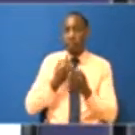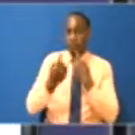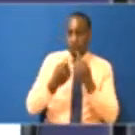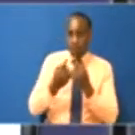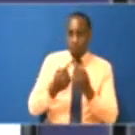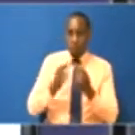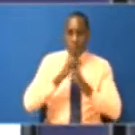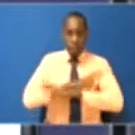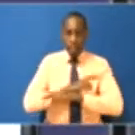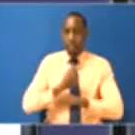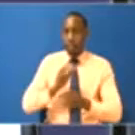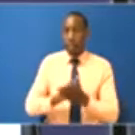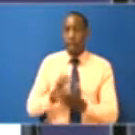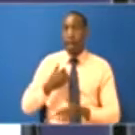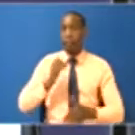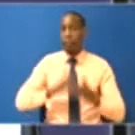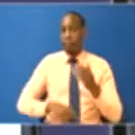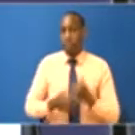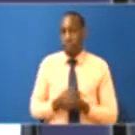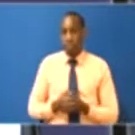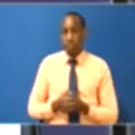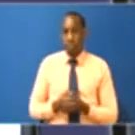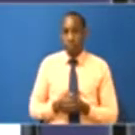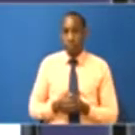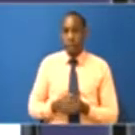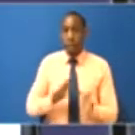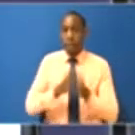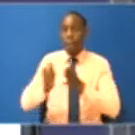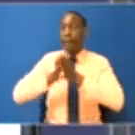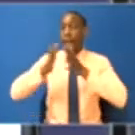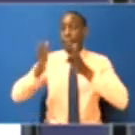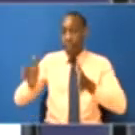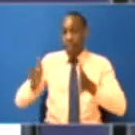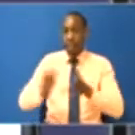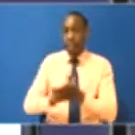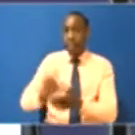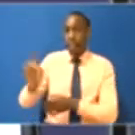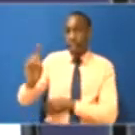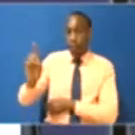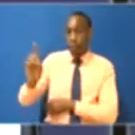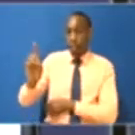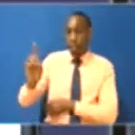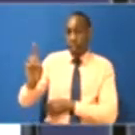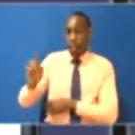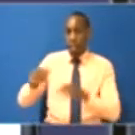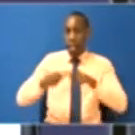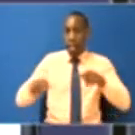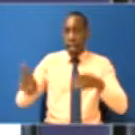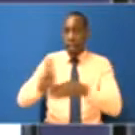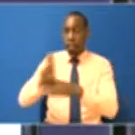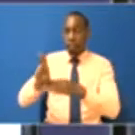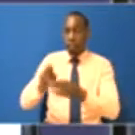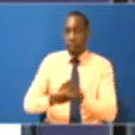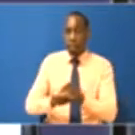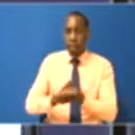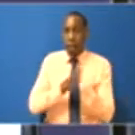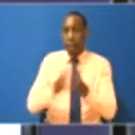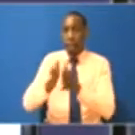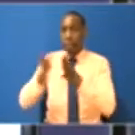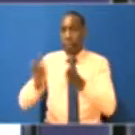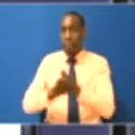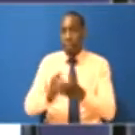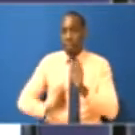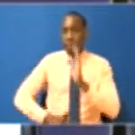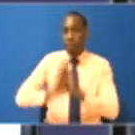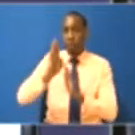break we have the um master plan the nairobi uh land use master plan that was